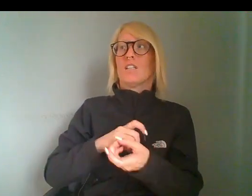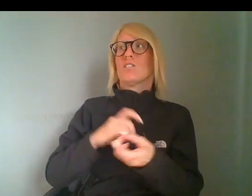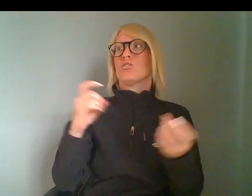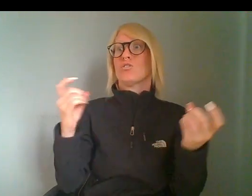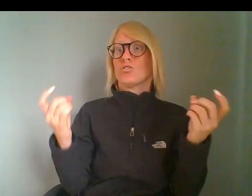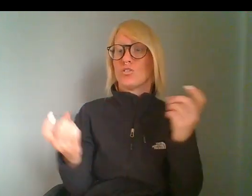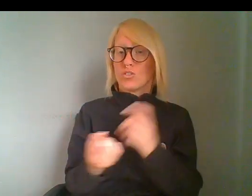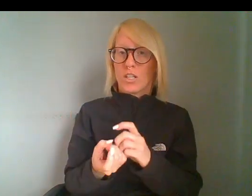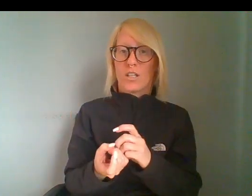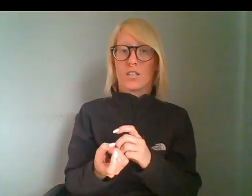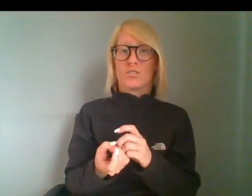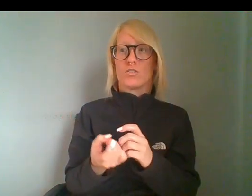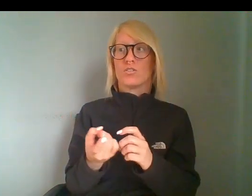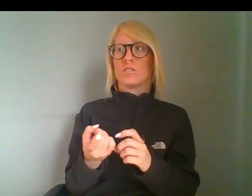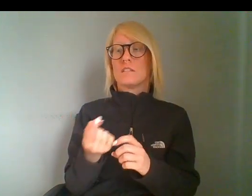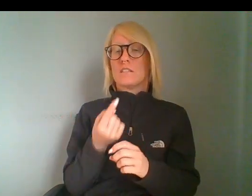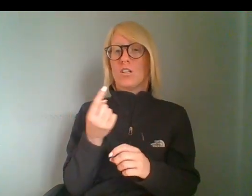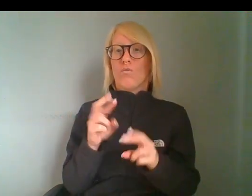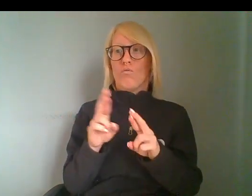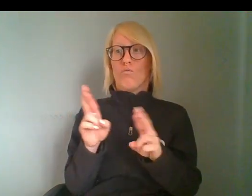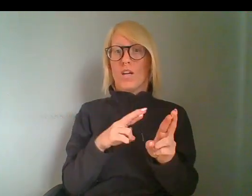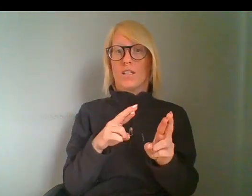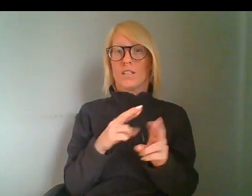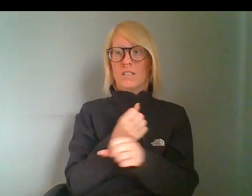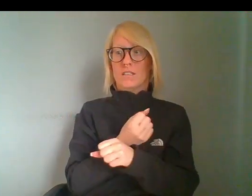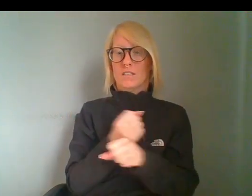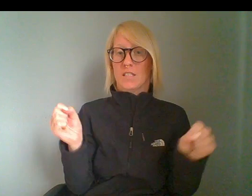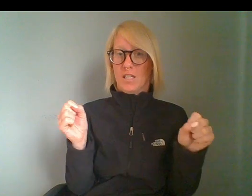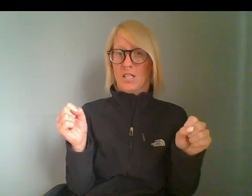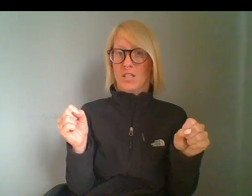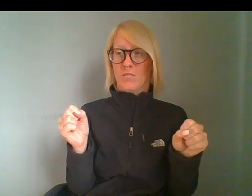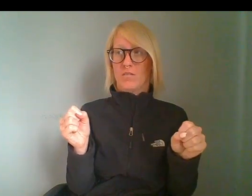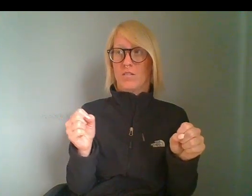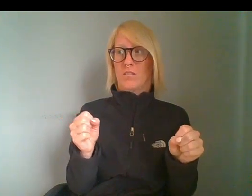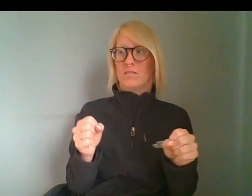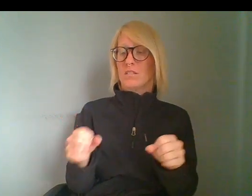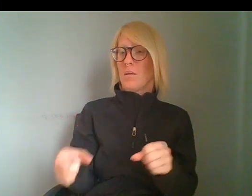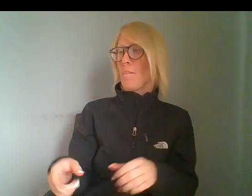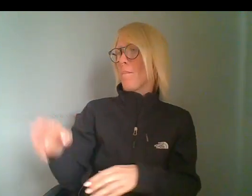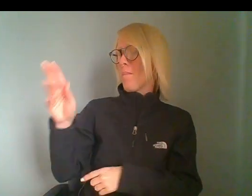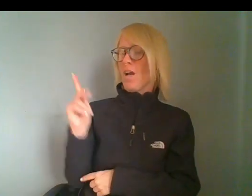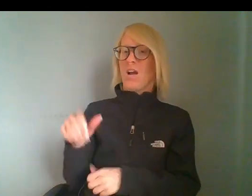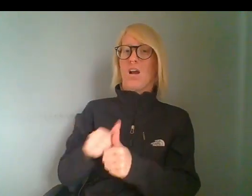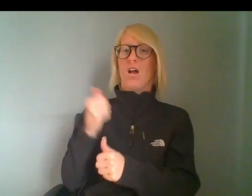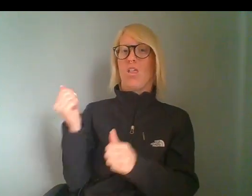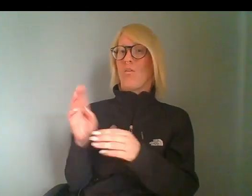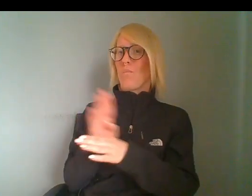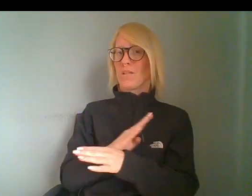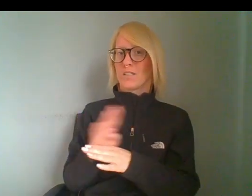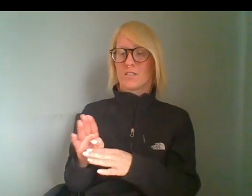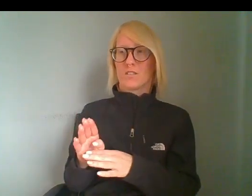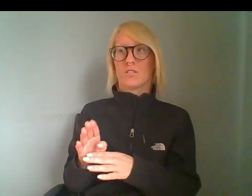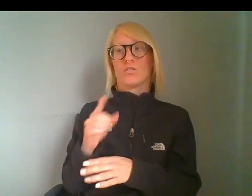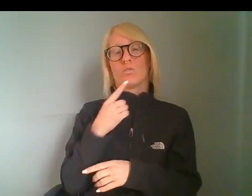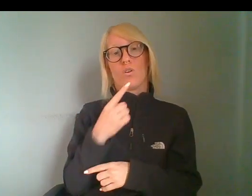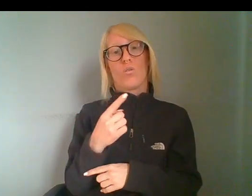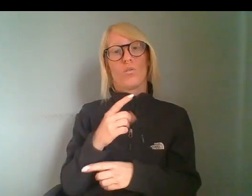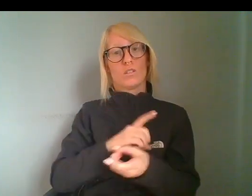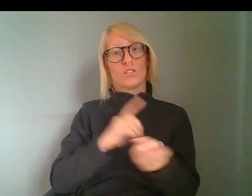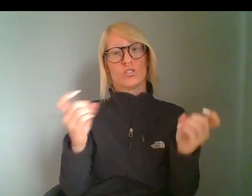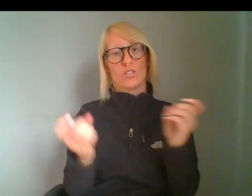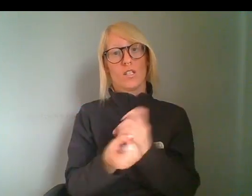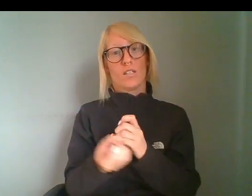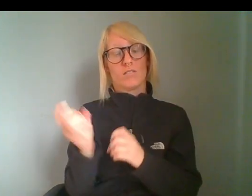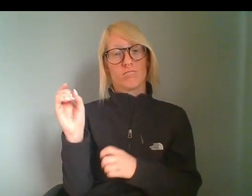then when I was ready to save, it defaulted back to other business. So if you have to make a change, as you're entering